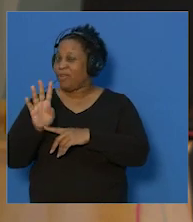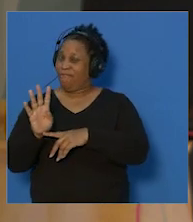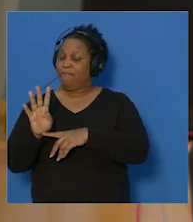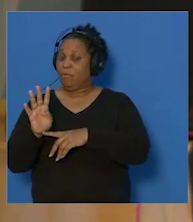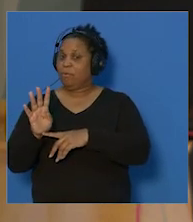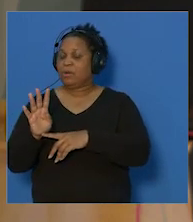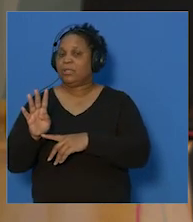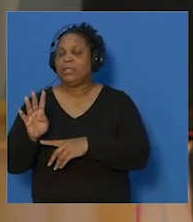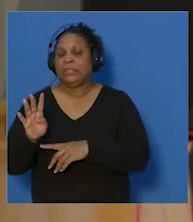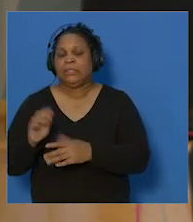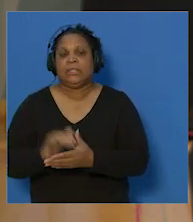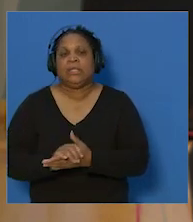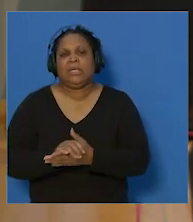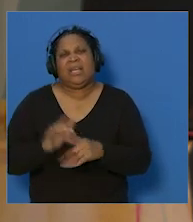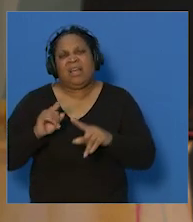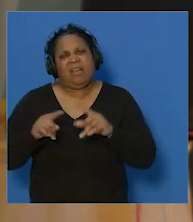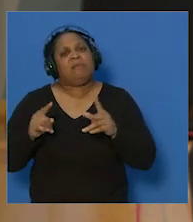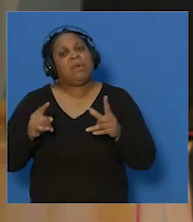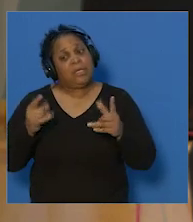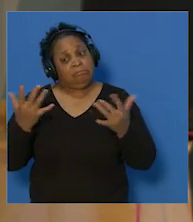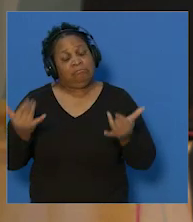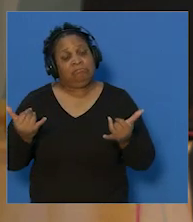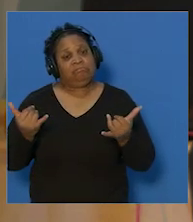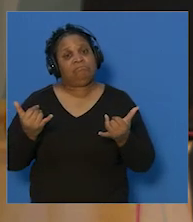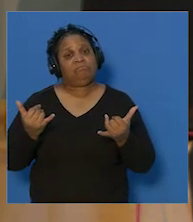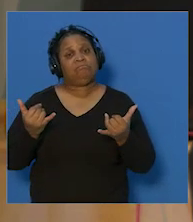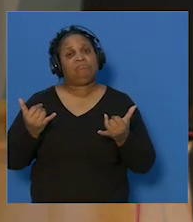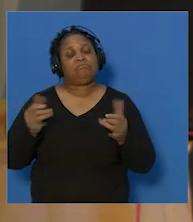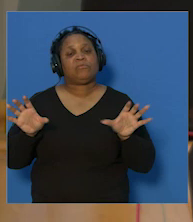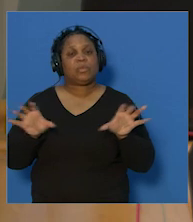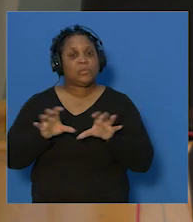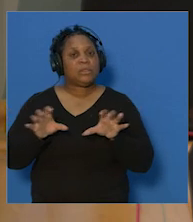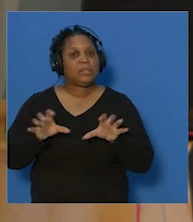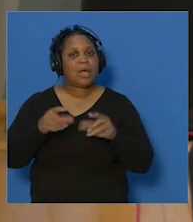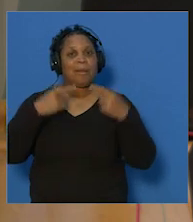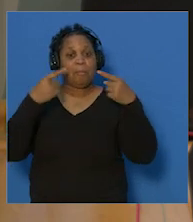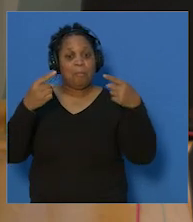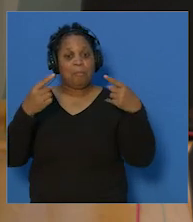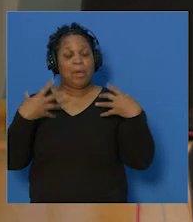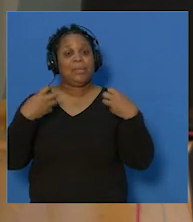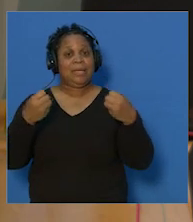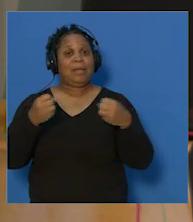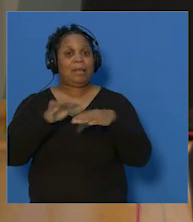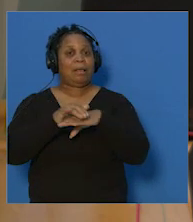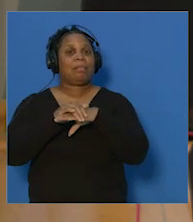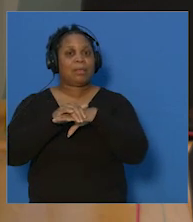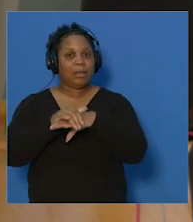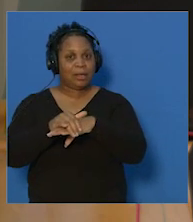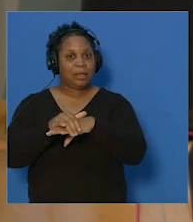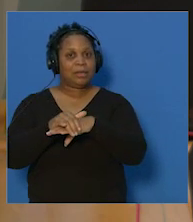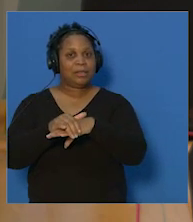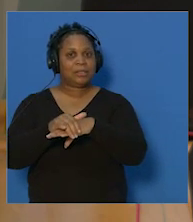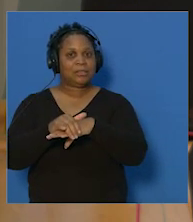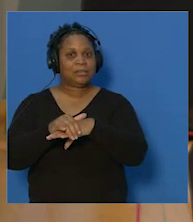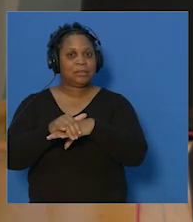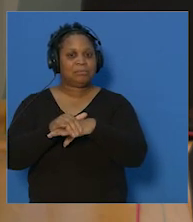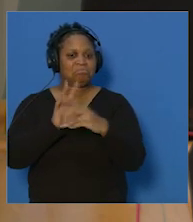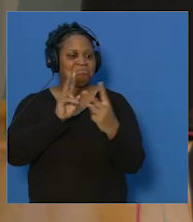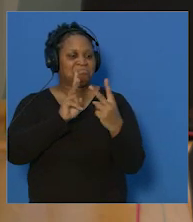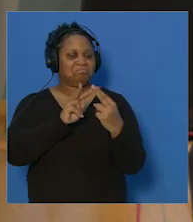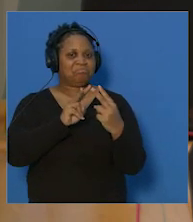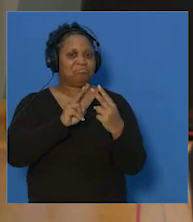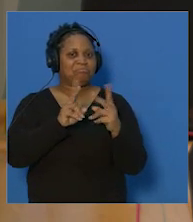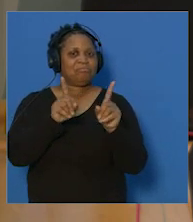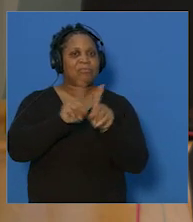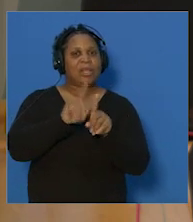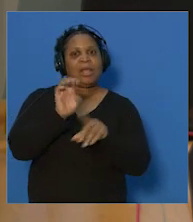1.4. But what we have done is that the Public Health England has also partnered with Imperial